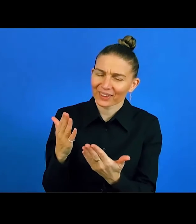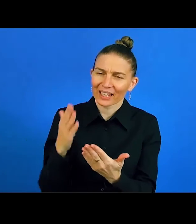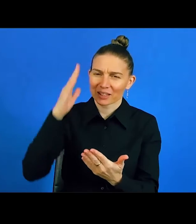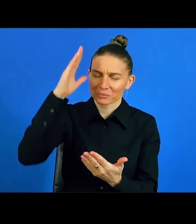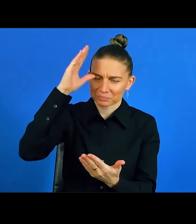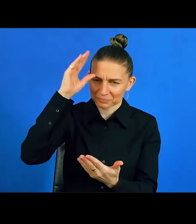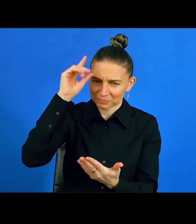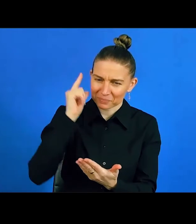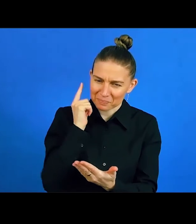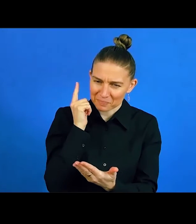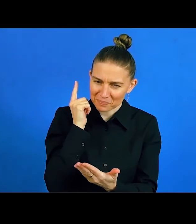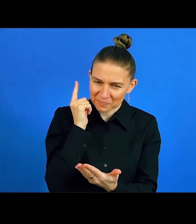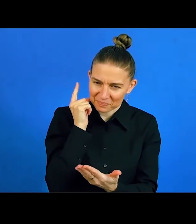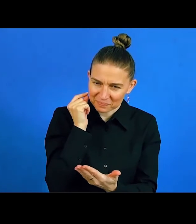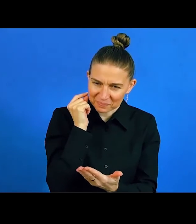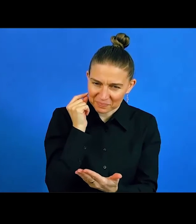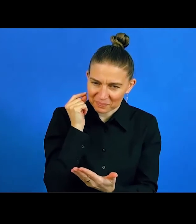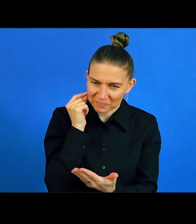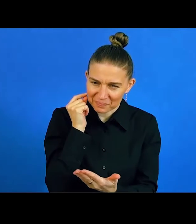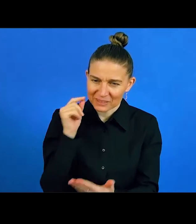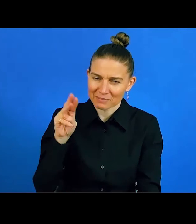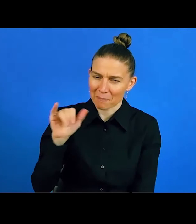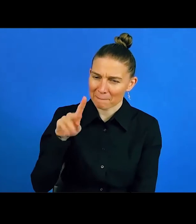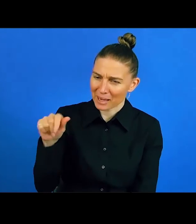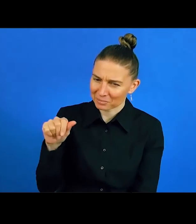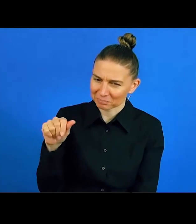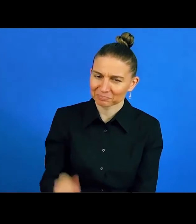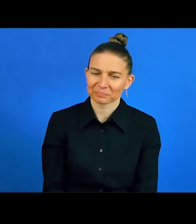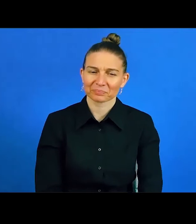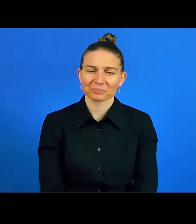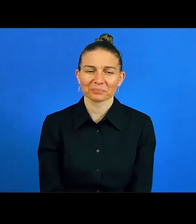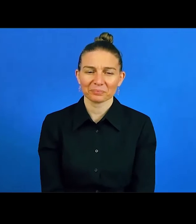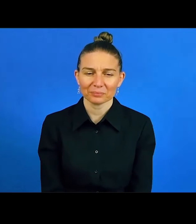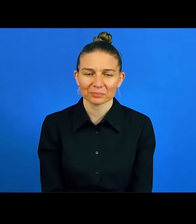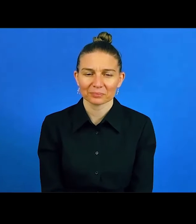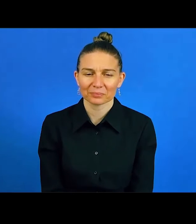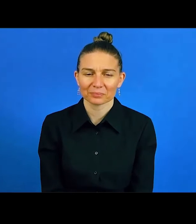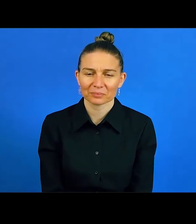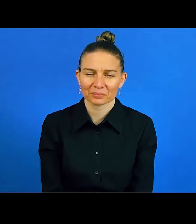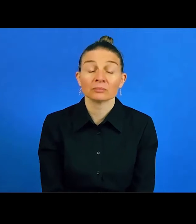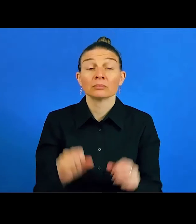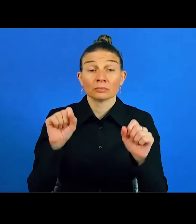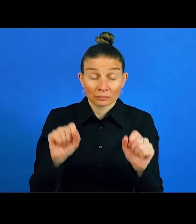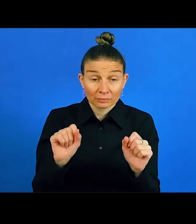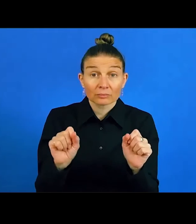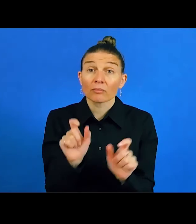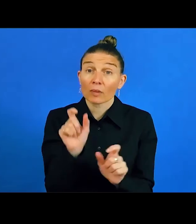opportunity to say about our activities regarding persons with